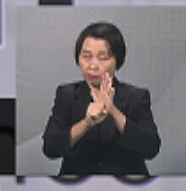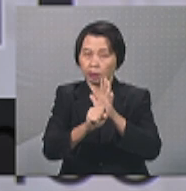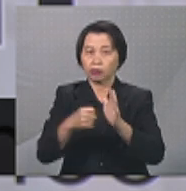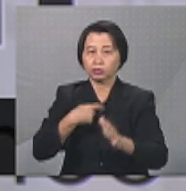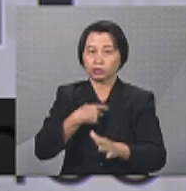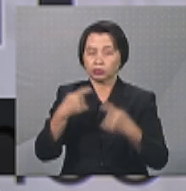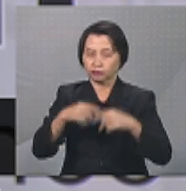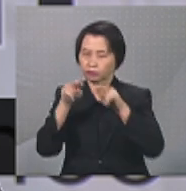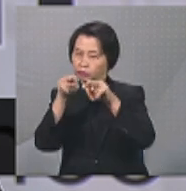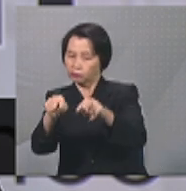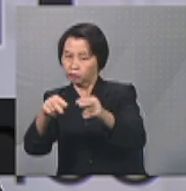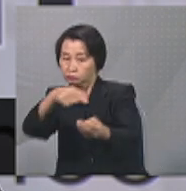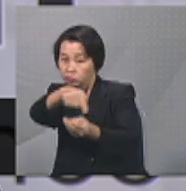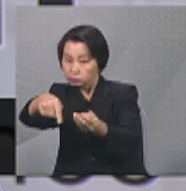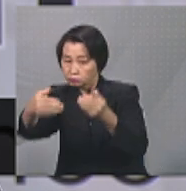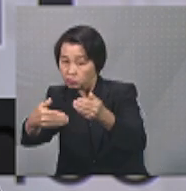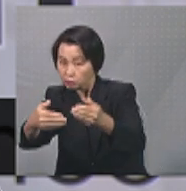we are still monitoring the situation closely,